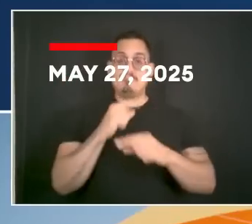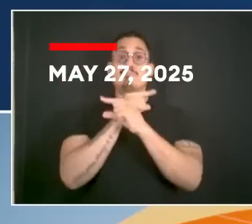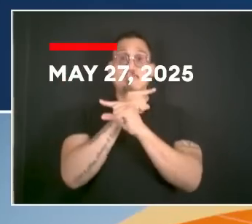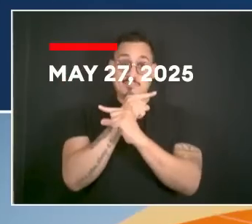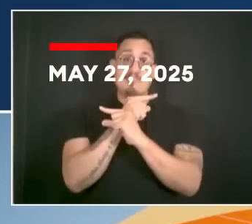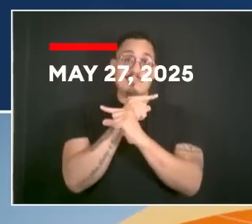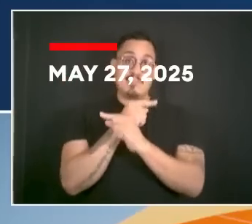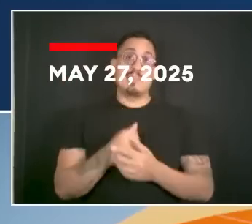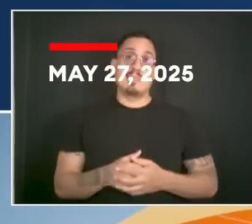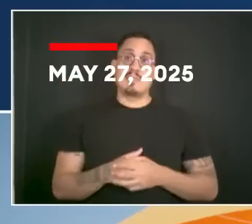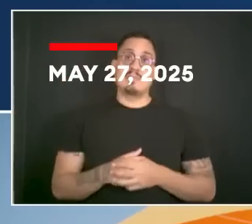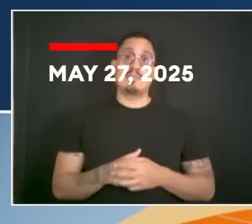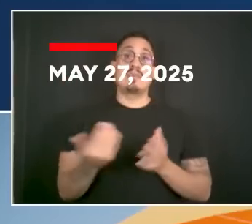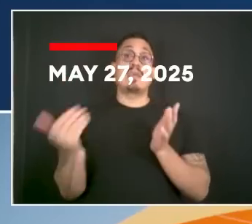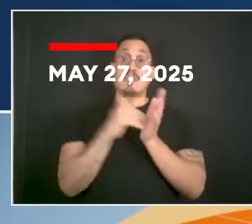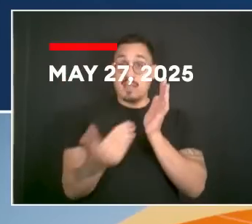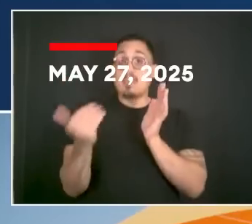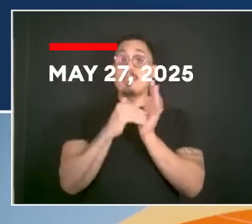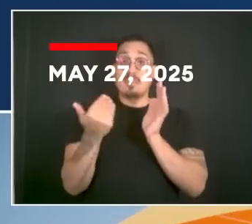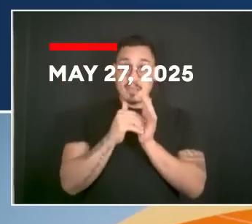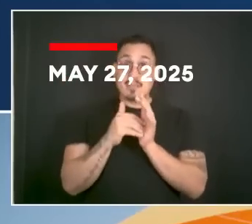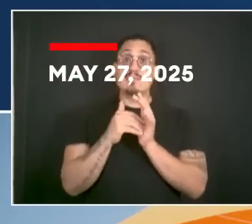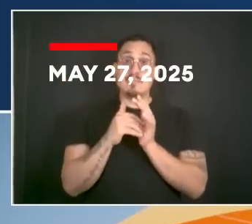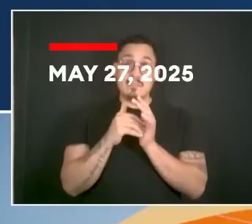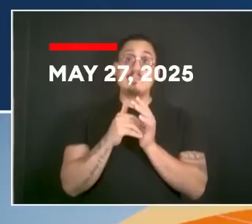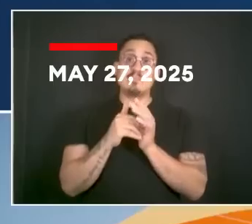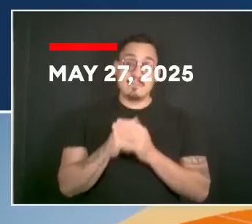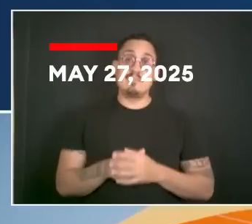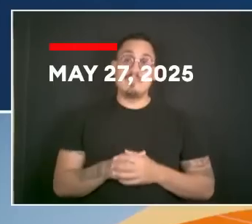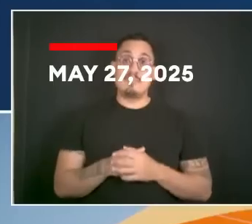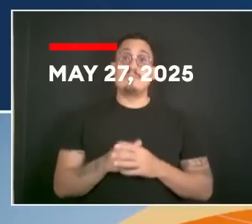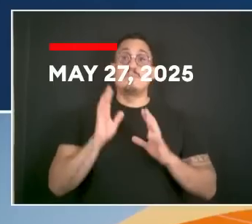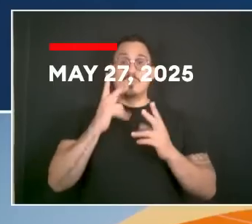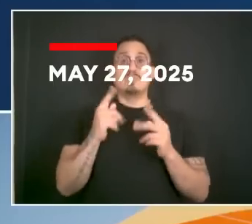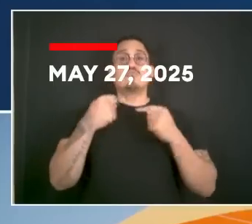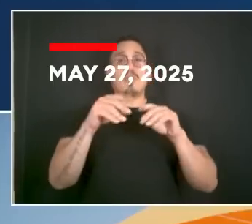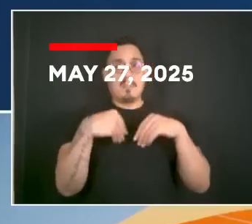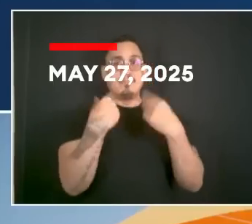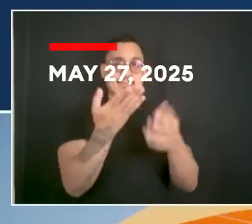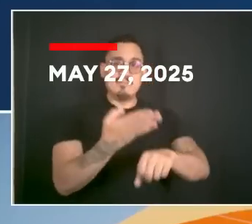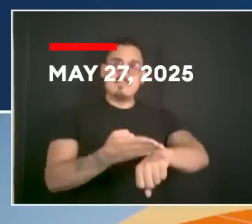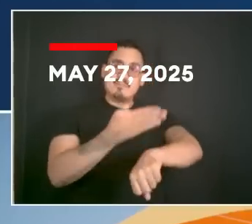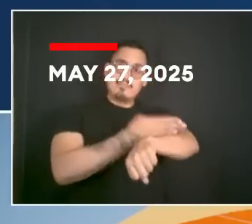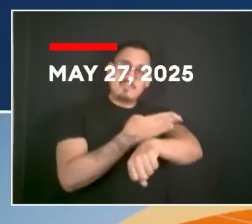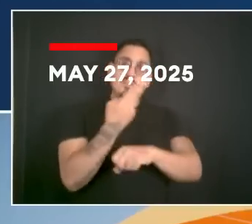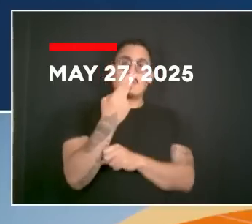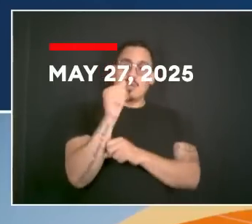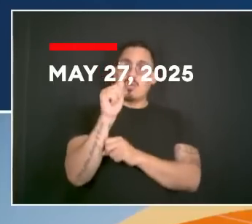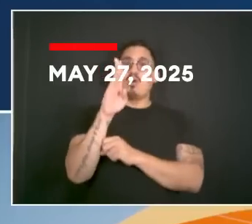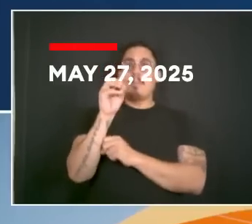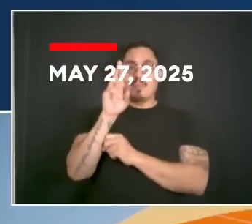often. As well as we're going to enhance our harbor, New York Harbor, to conduct their